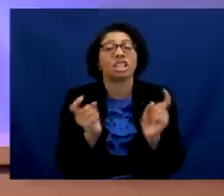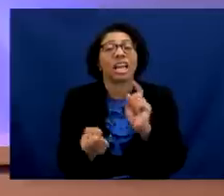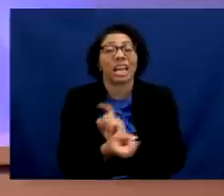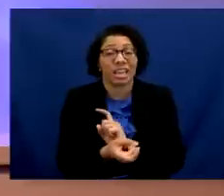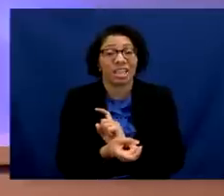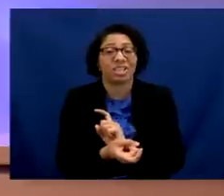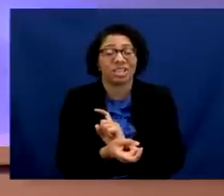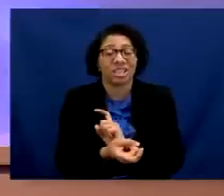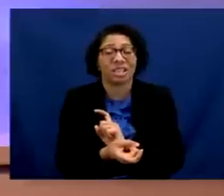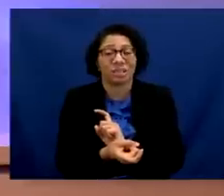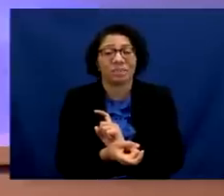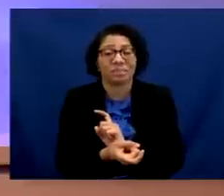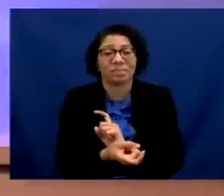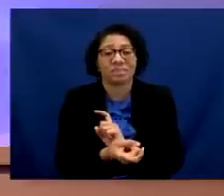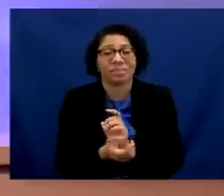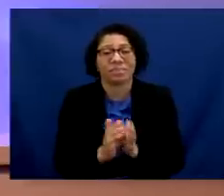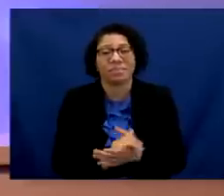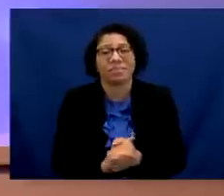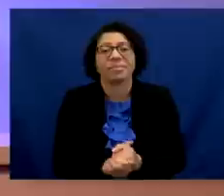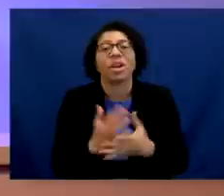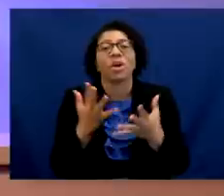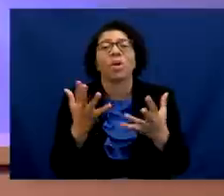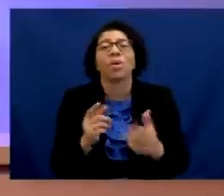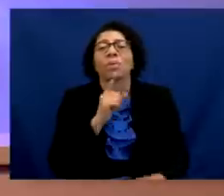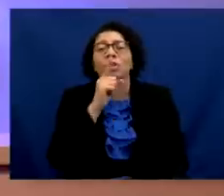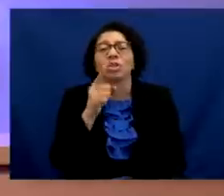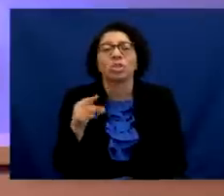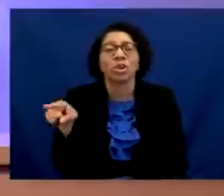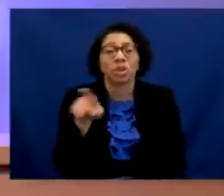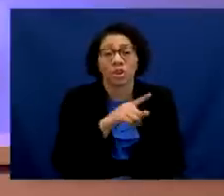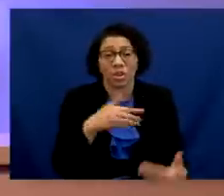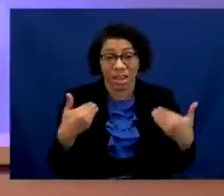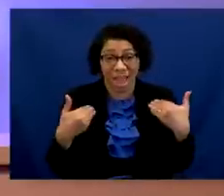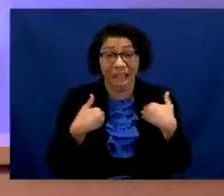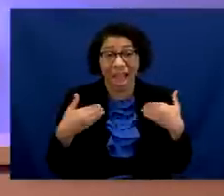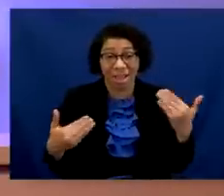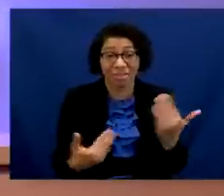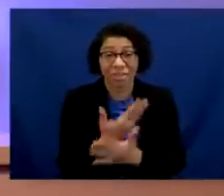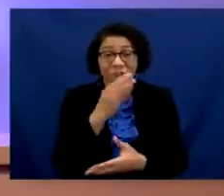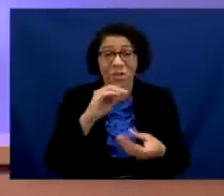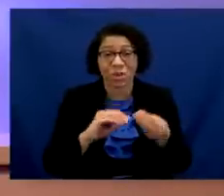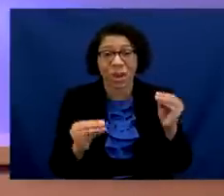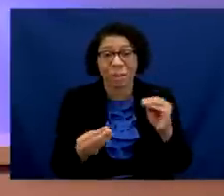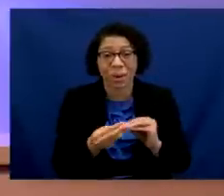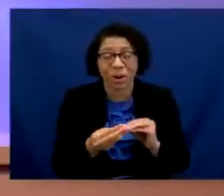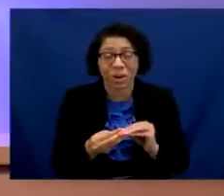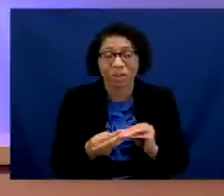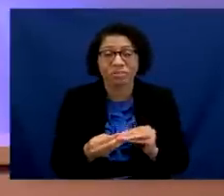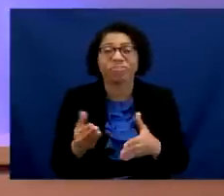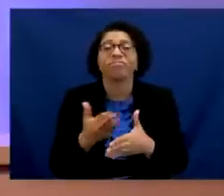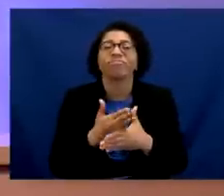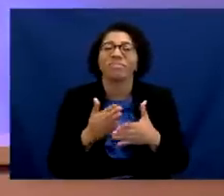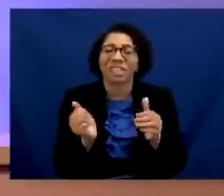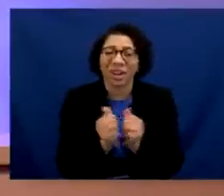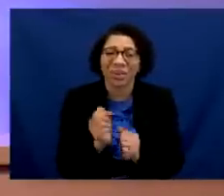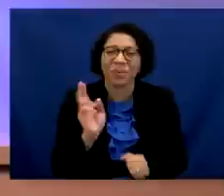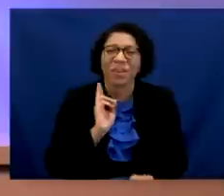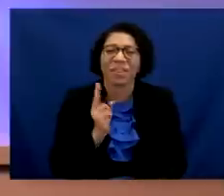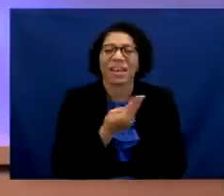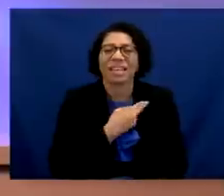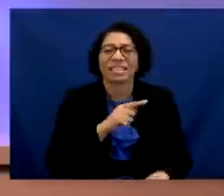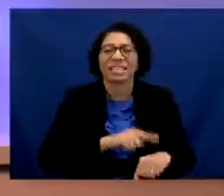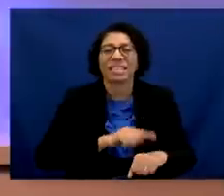last several weeks. And so we want to make sure that everyone has the new number and that you call in and share with us at the 6 o'clock